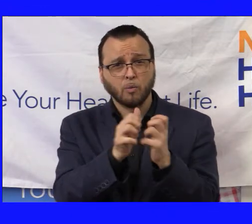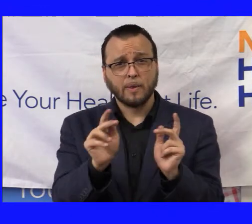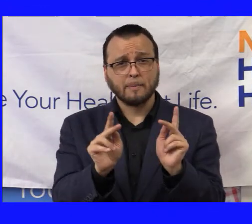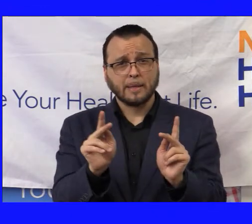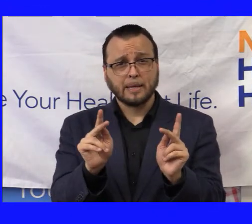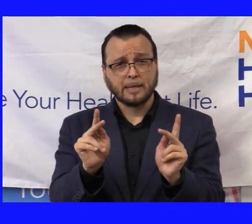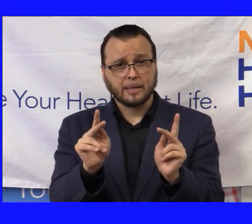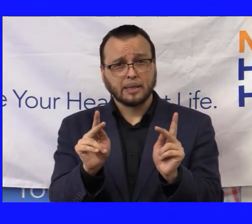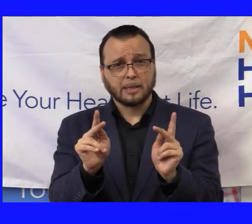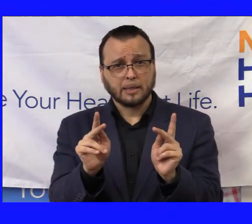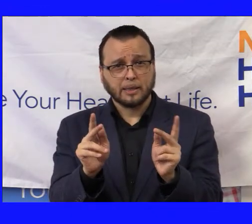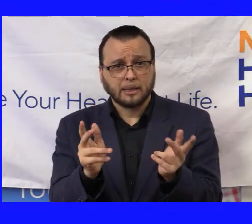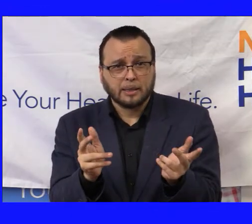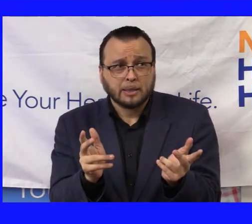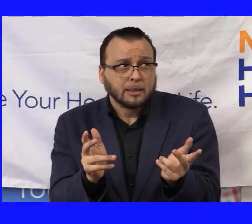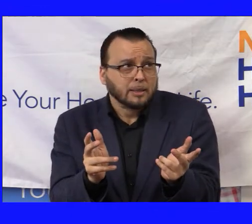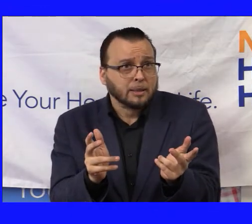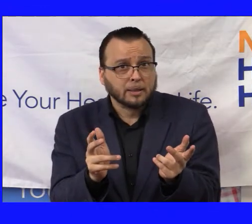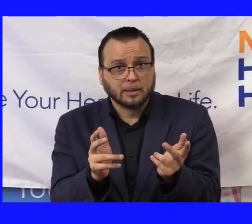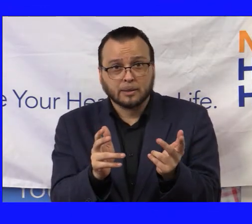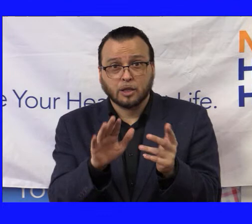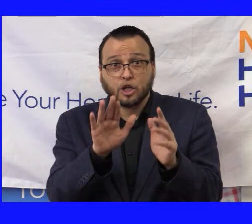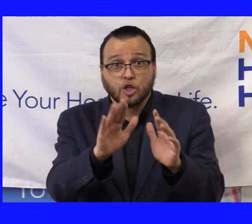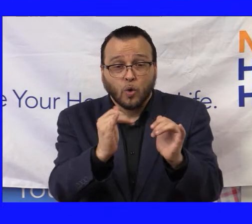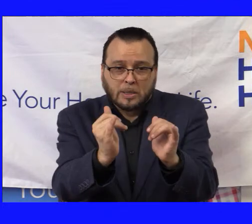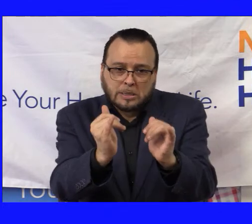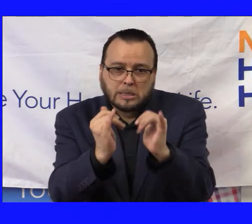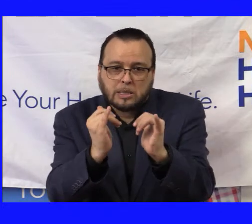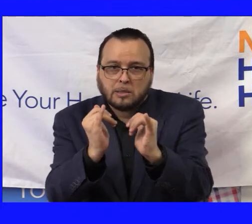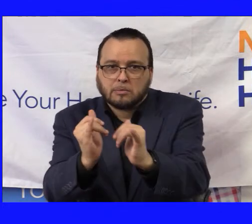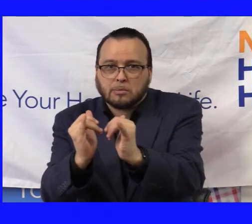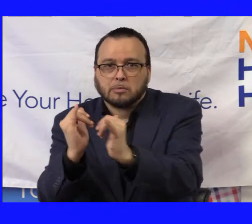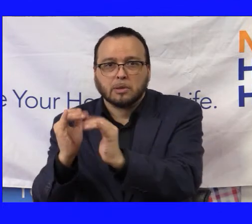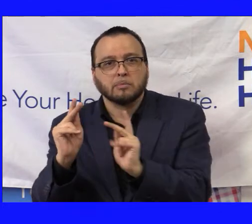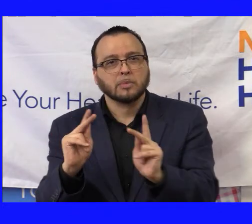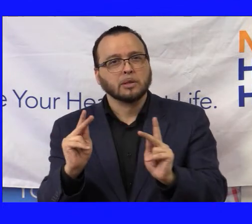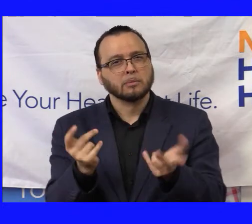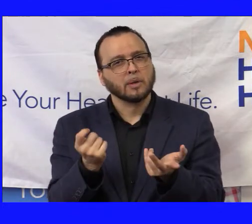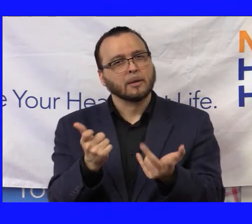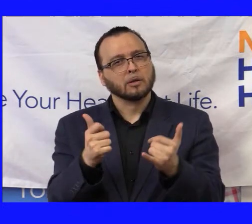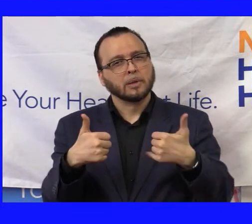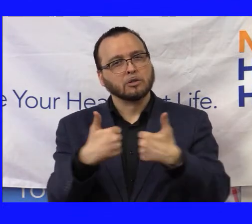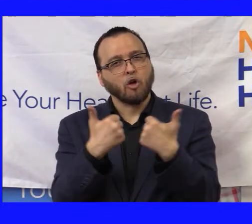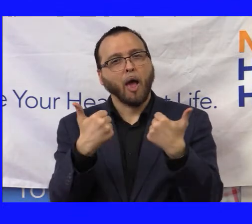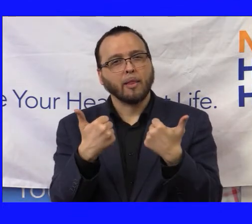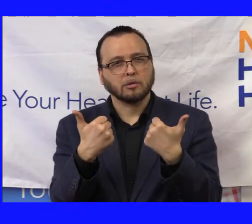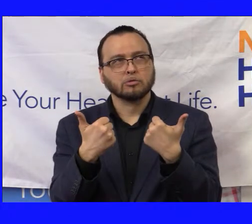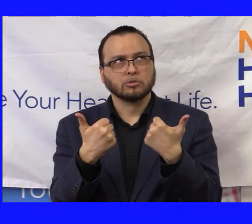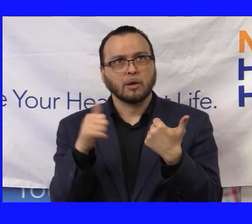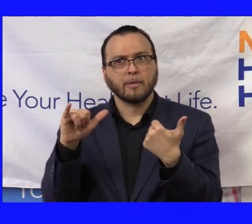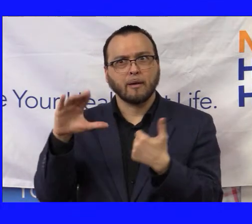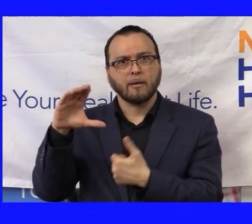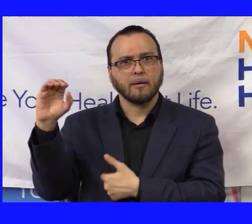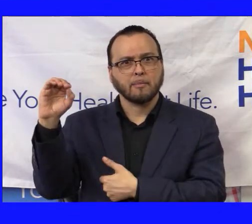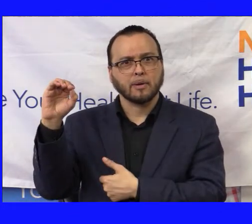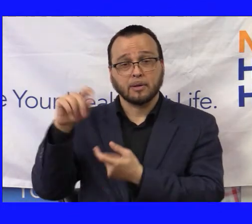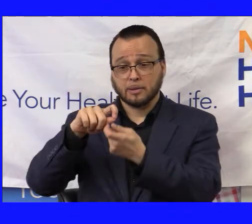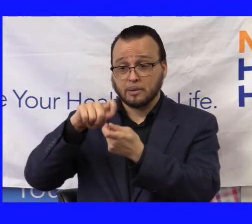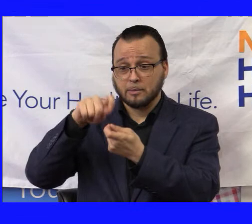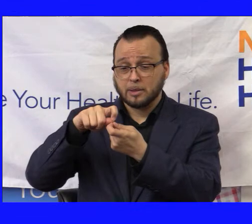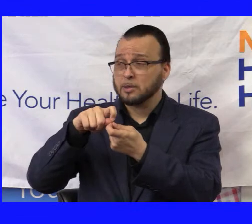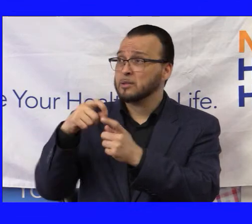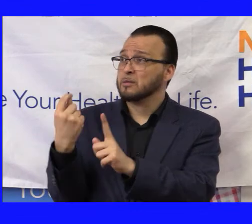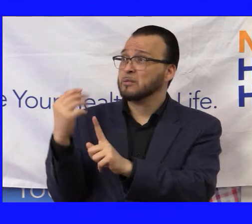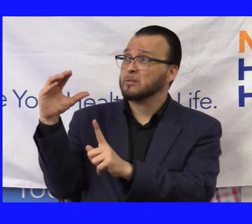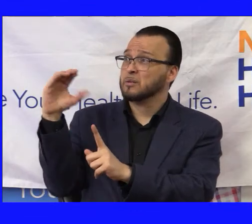talking to the same, your same people. It's a little bit challenging that a firm, particularly one